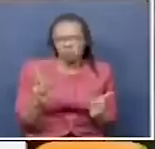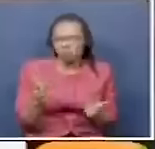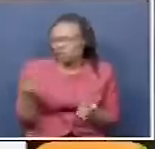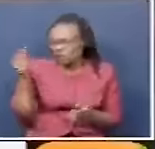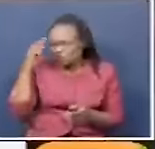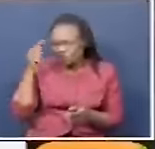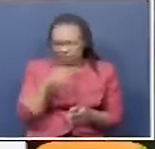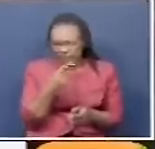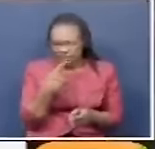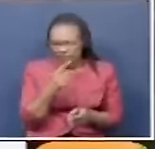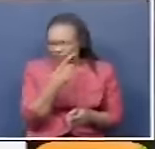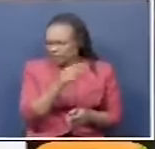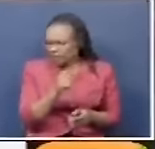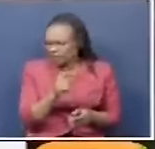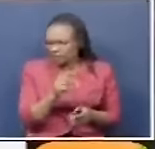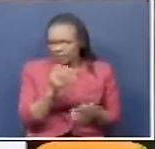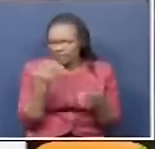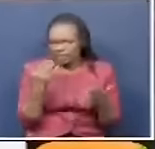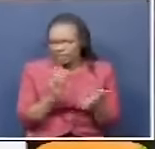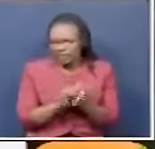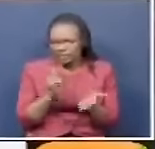terms of people may not vote if it is not...